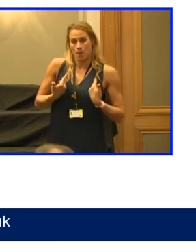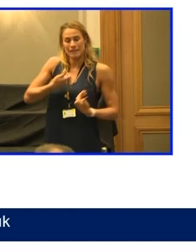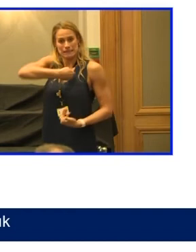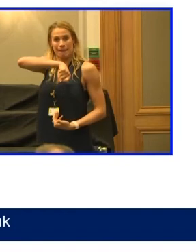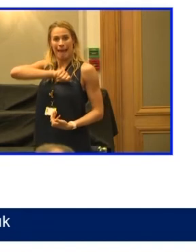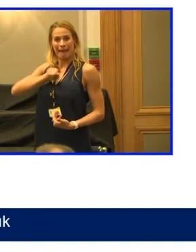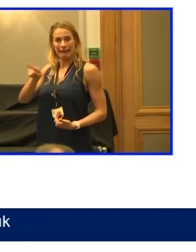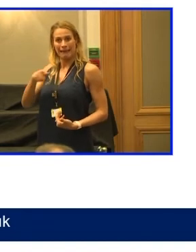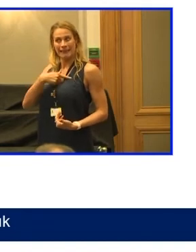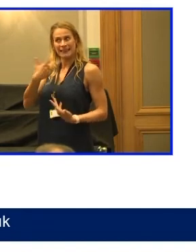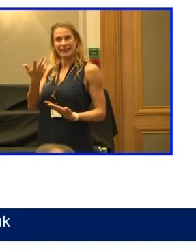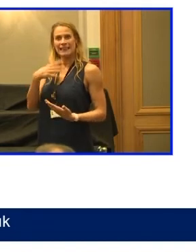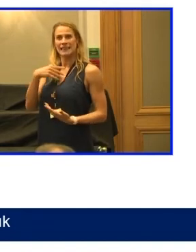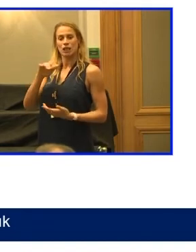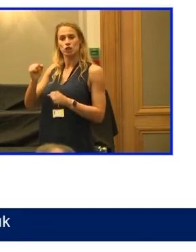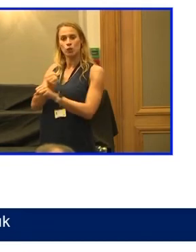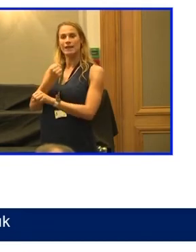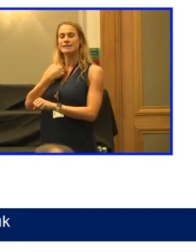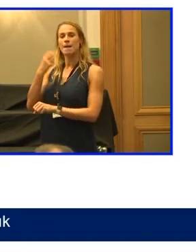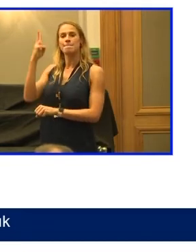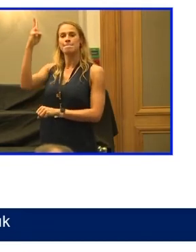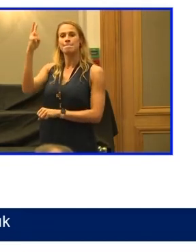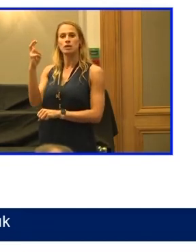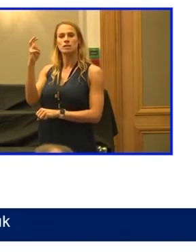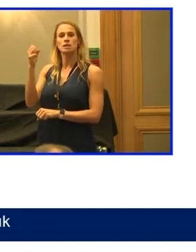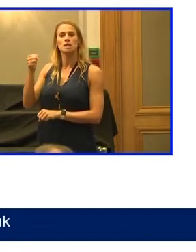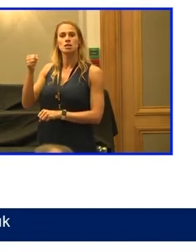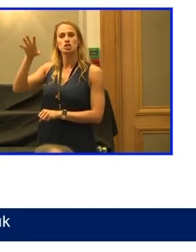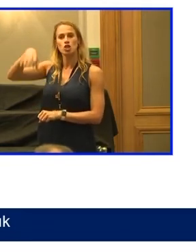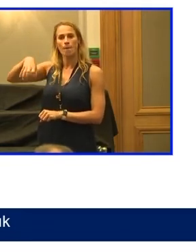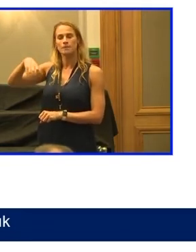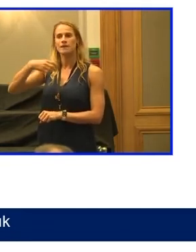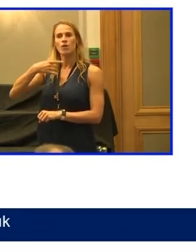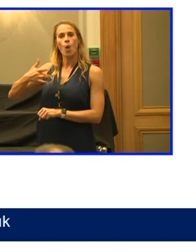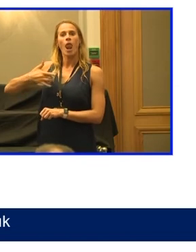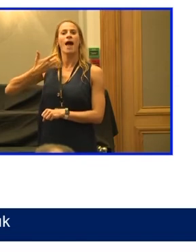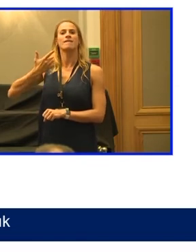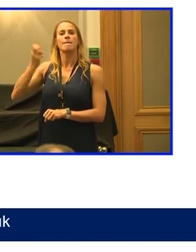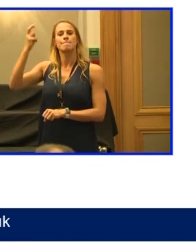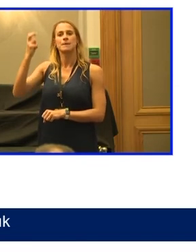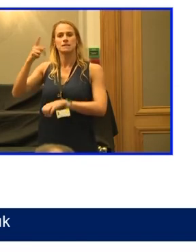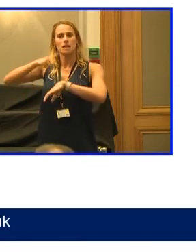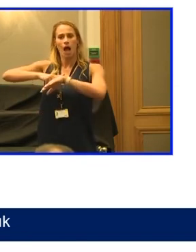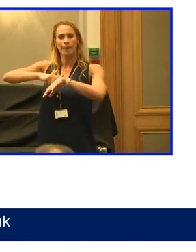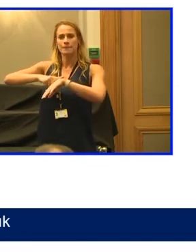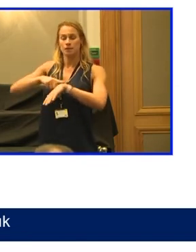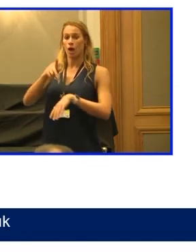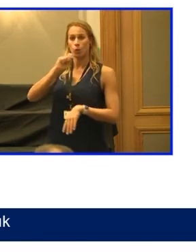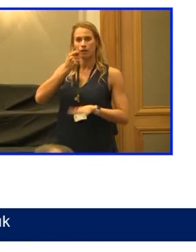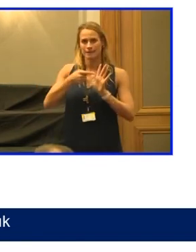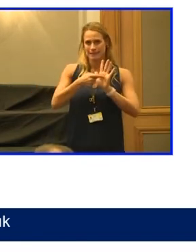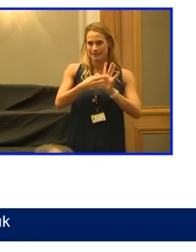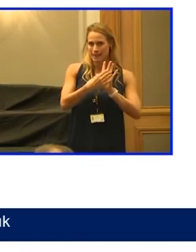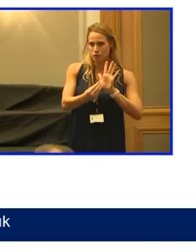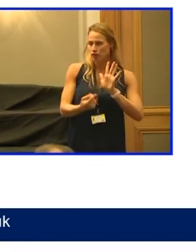actually is where they started to do it on bus stops. You get live bus times. London Euston has an actual test of this. So I'm going to demonstrate it. What I